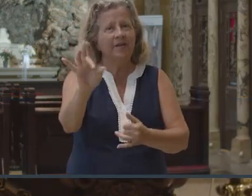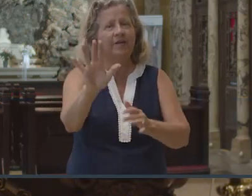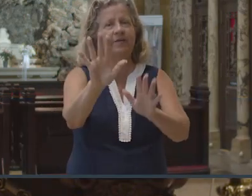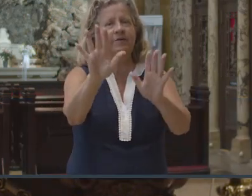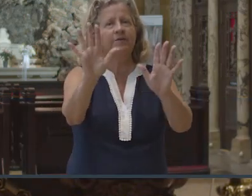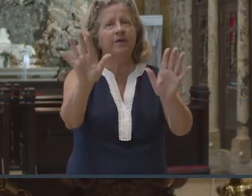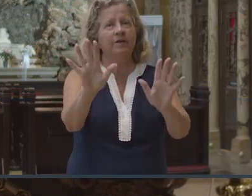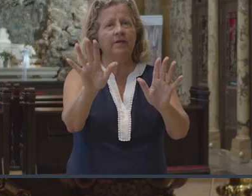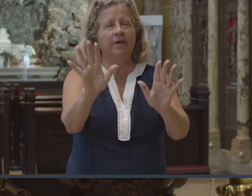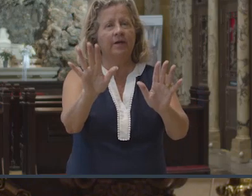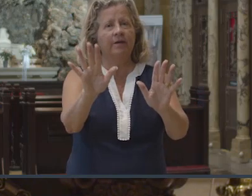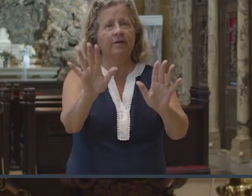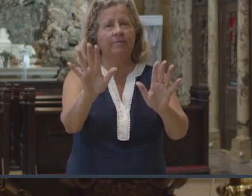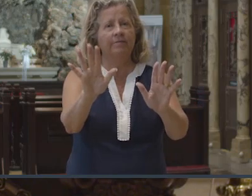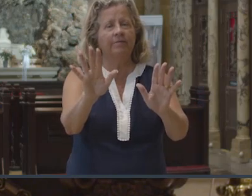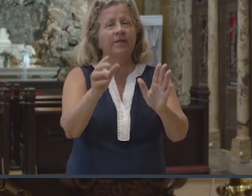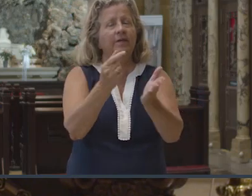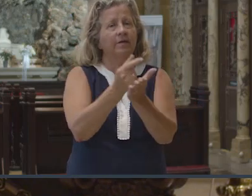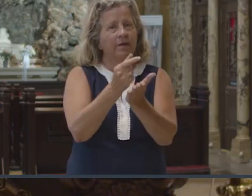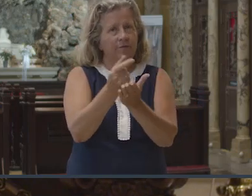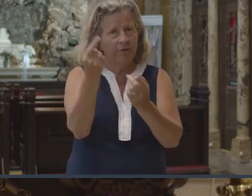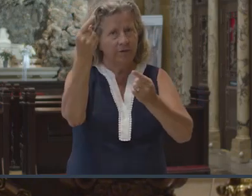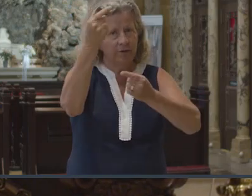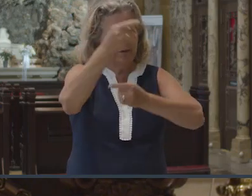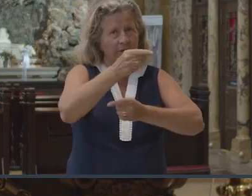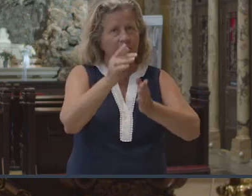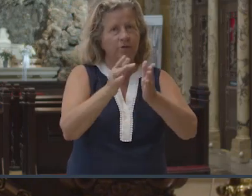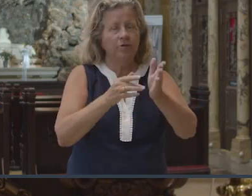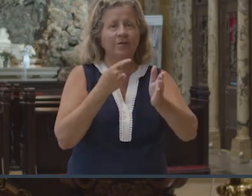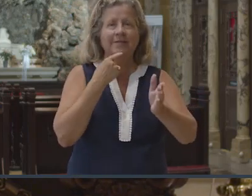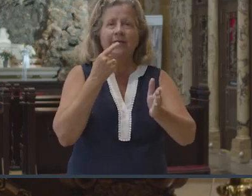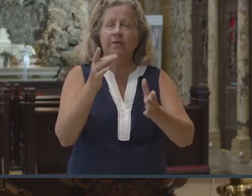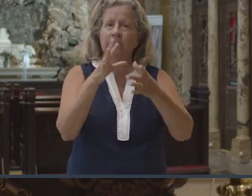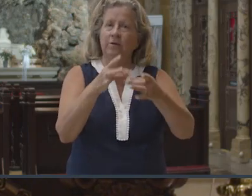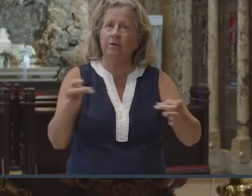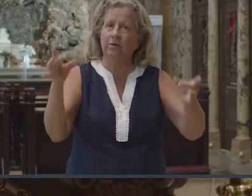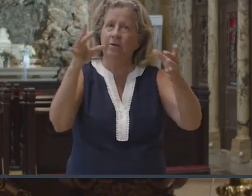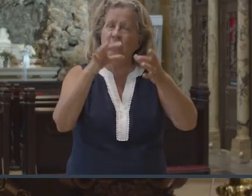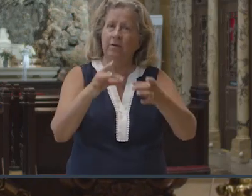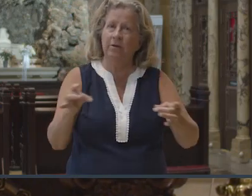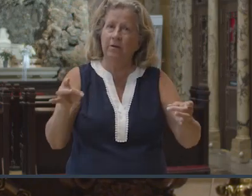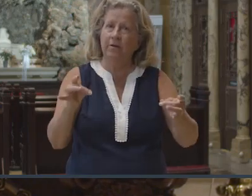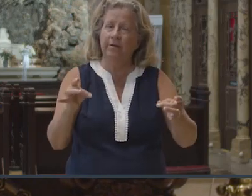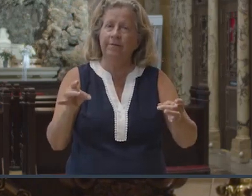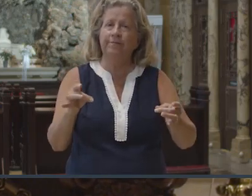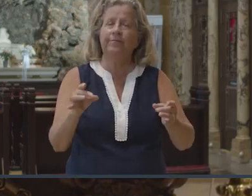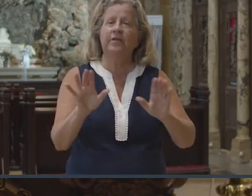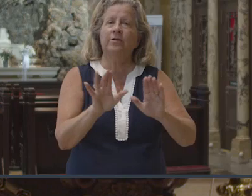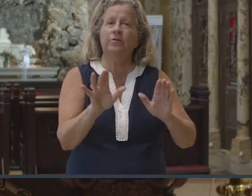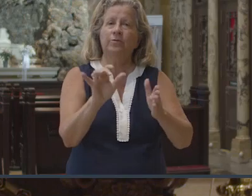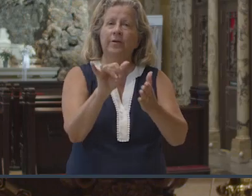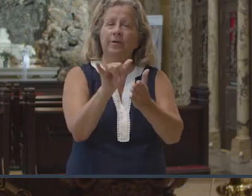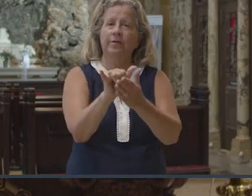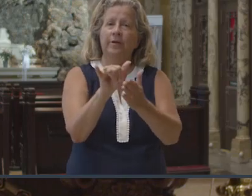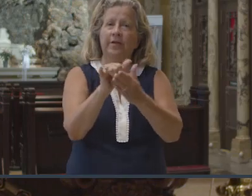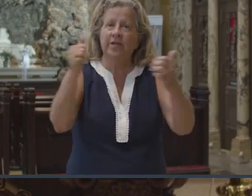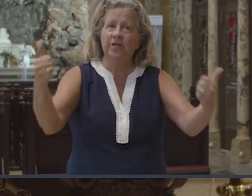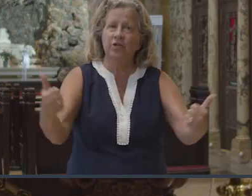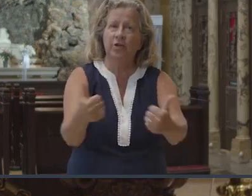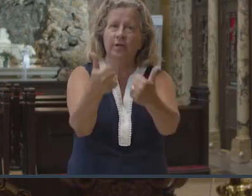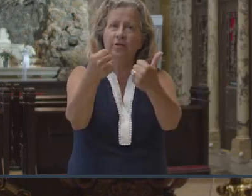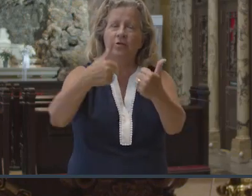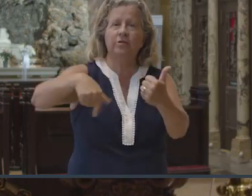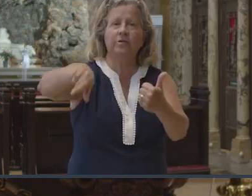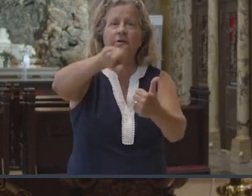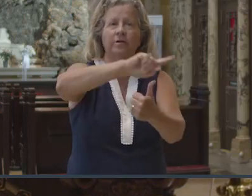ordinary time. And in the gospel today, Jesus tells the parable of the rich farmer. And in doing so, he challenges all of us